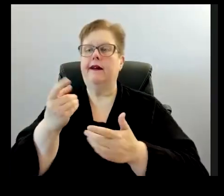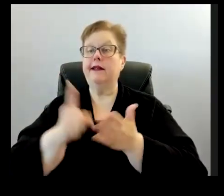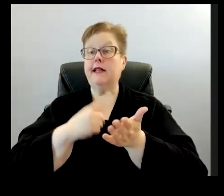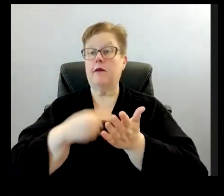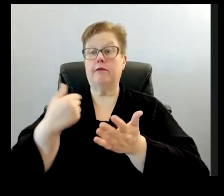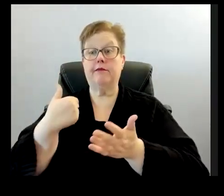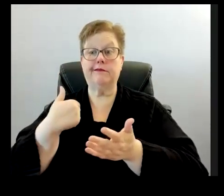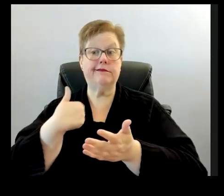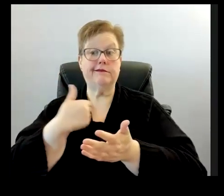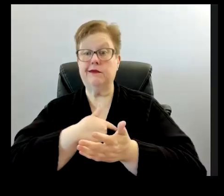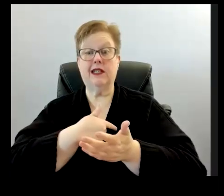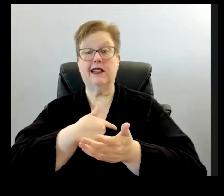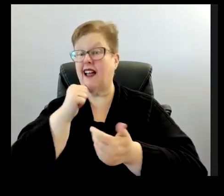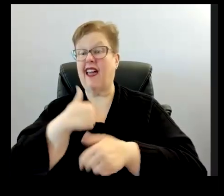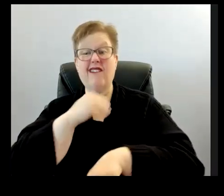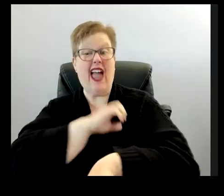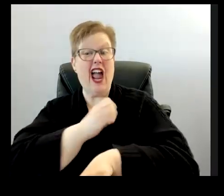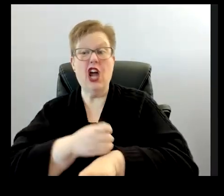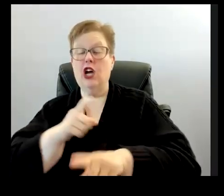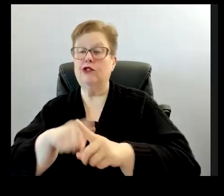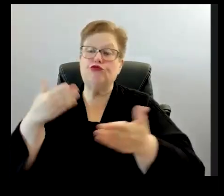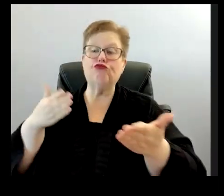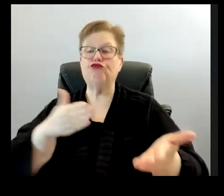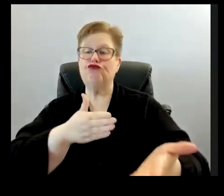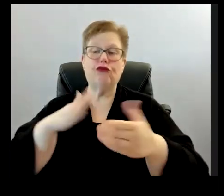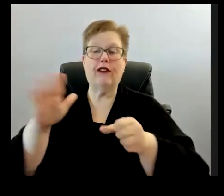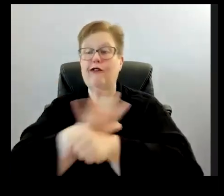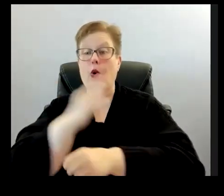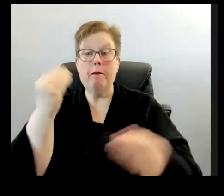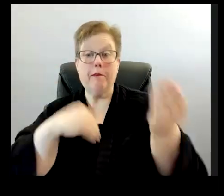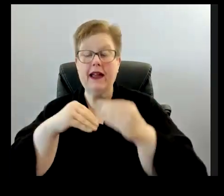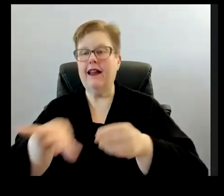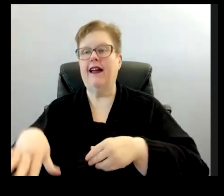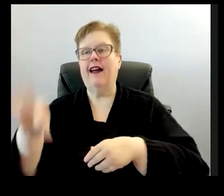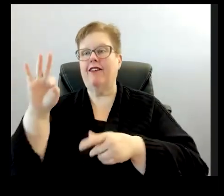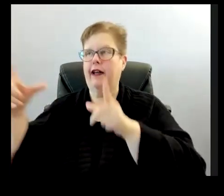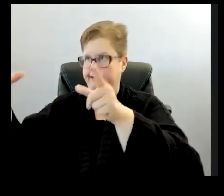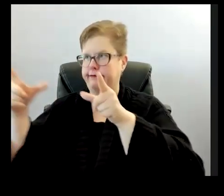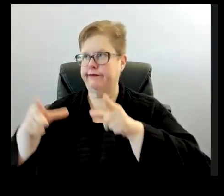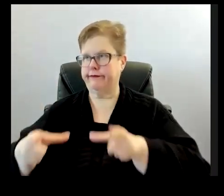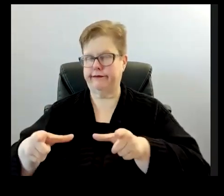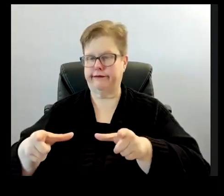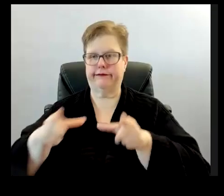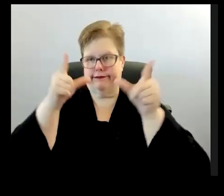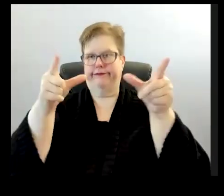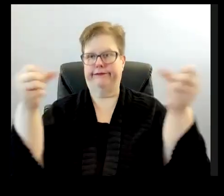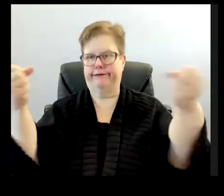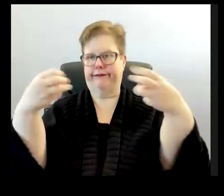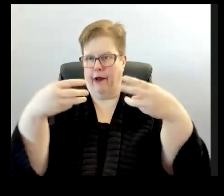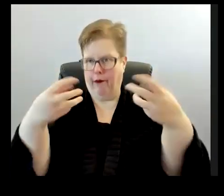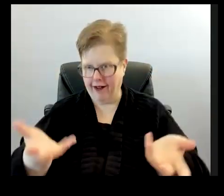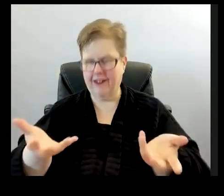we, at the end of the day, may not have the energy to make a whole meal and find one of those frozen microwavable meals. And